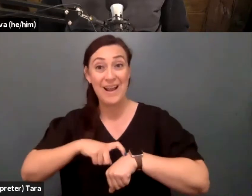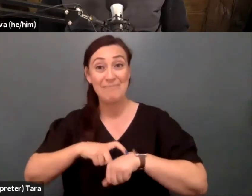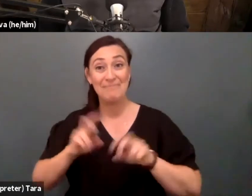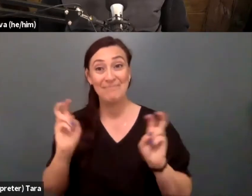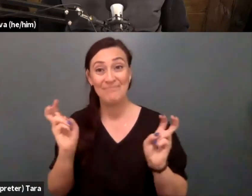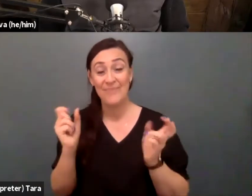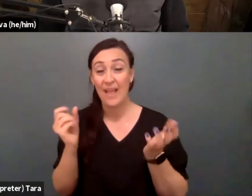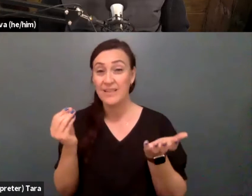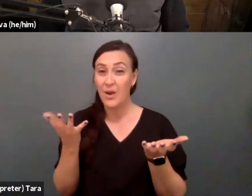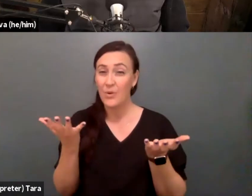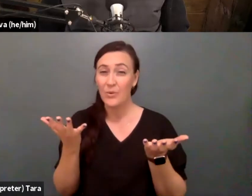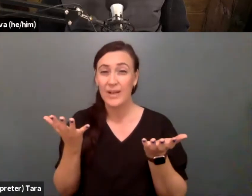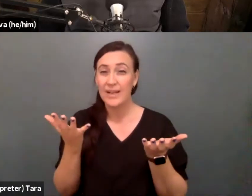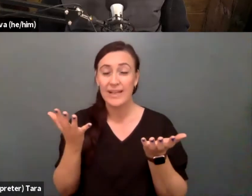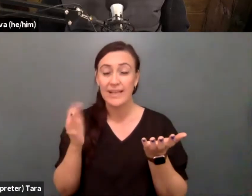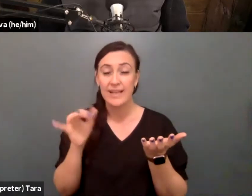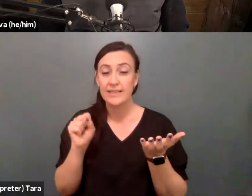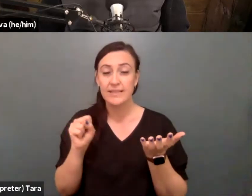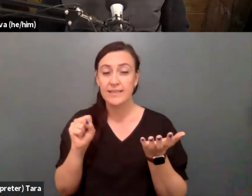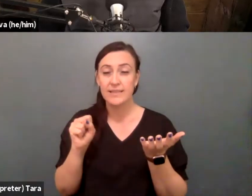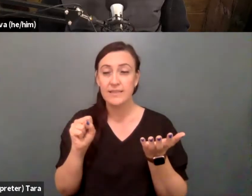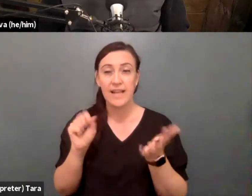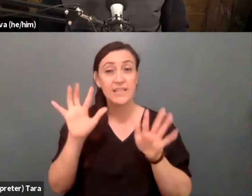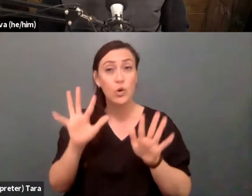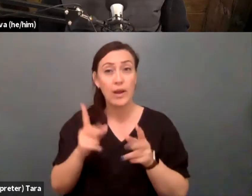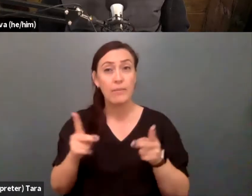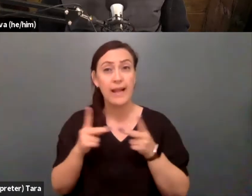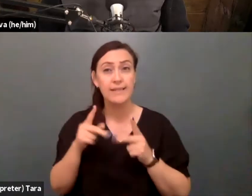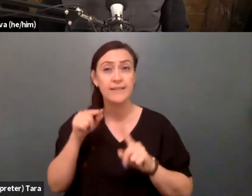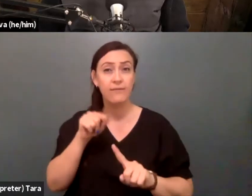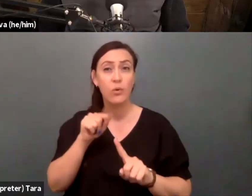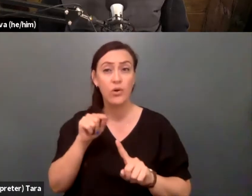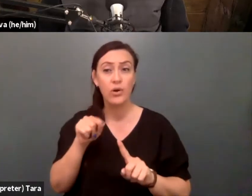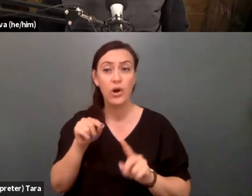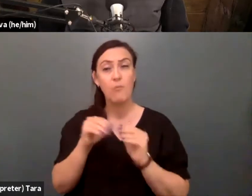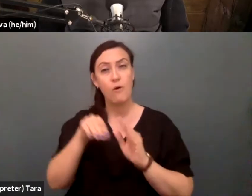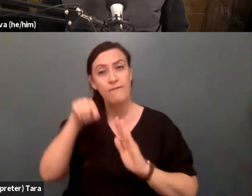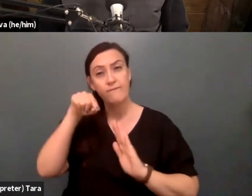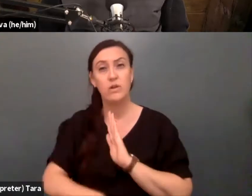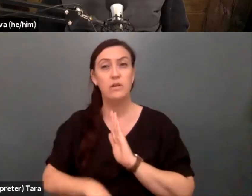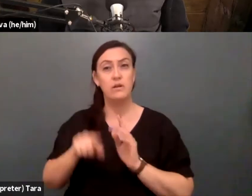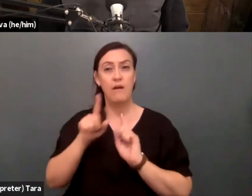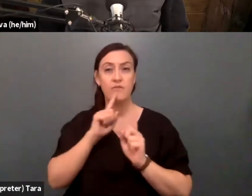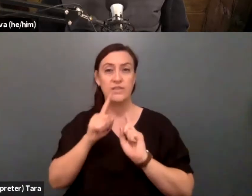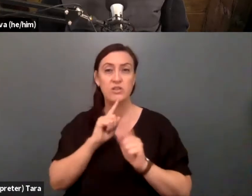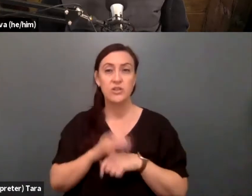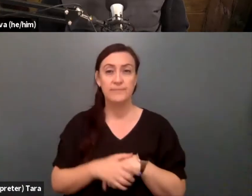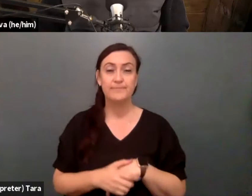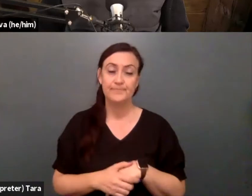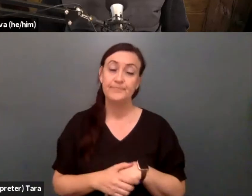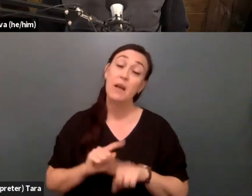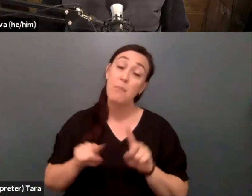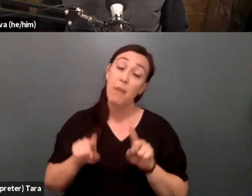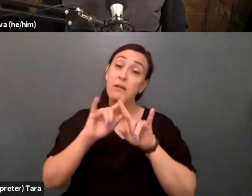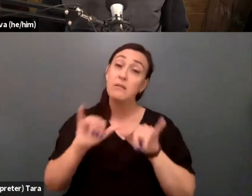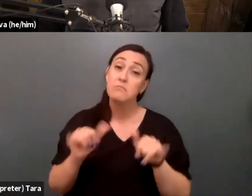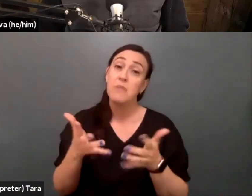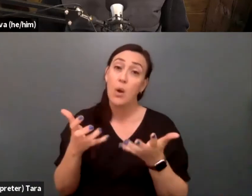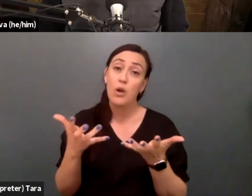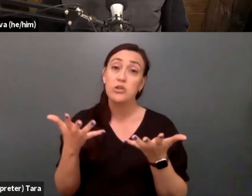it's a great place for a more full conversation. But I also want